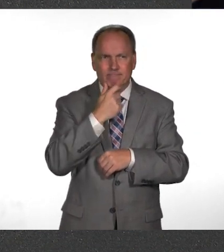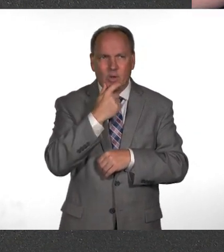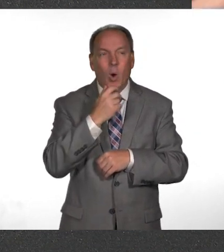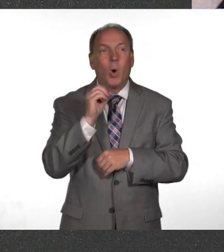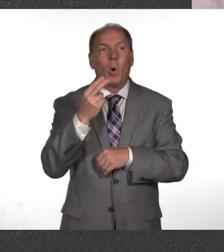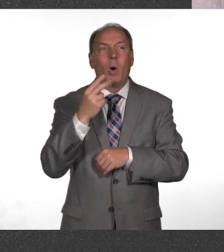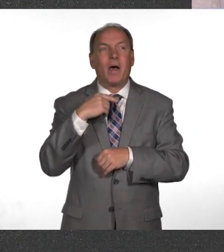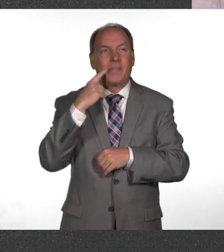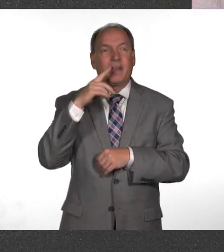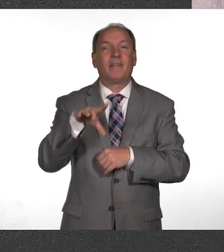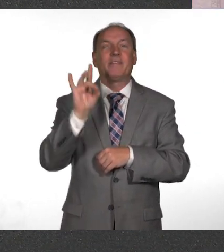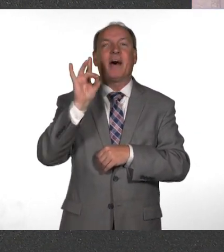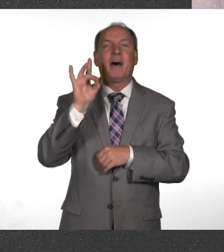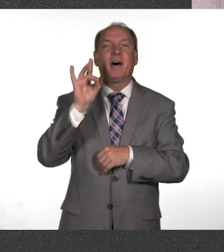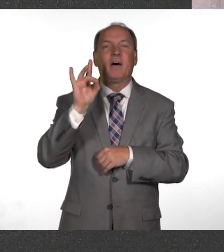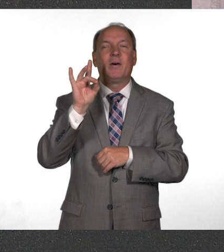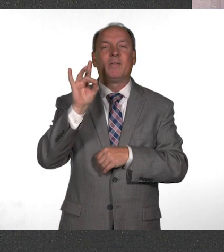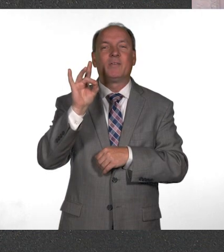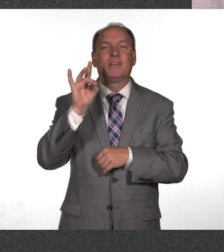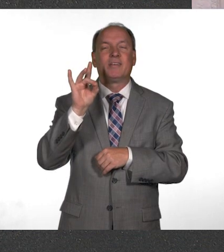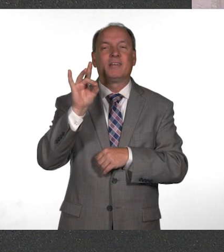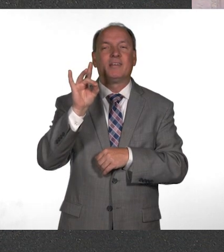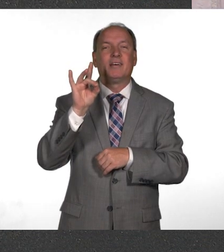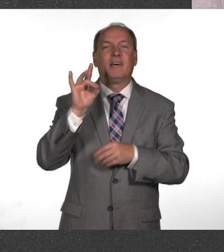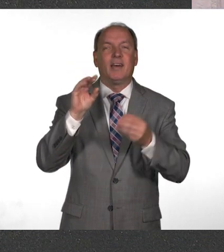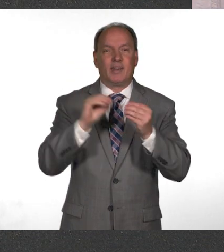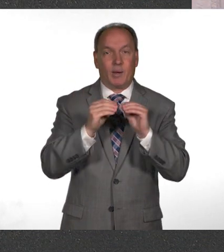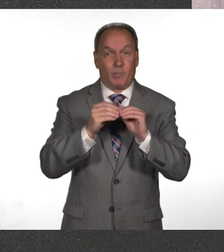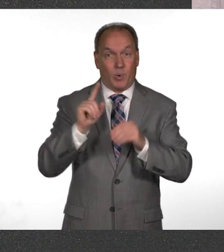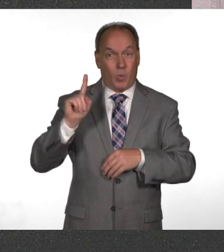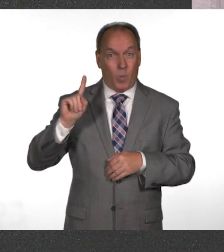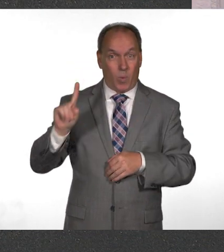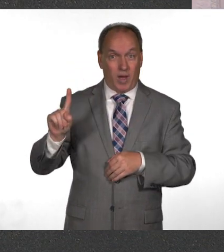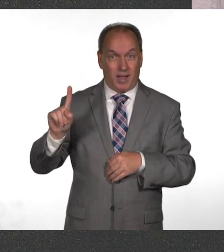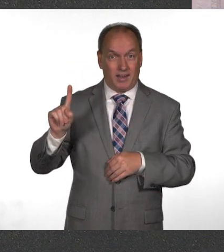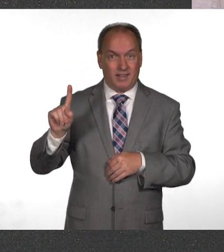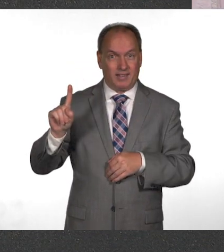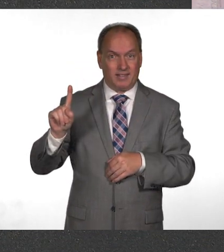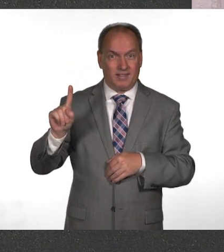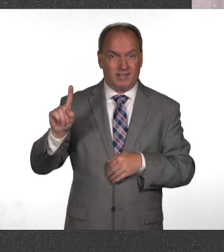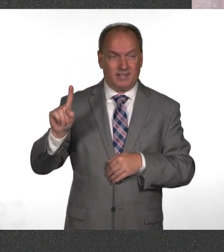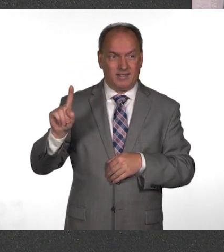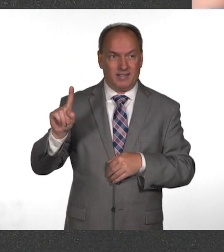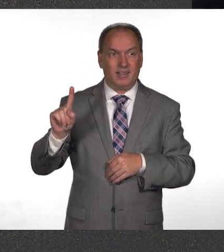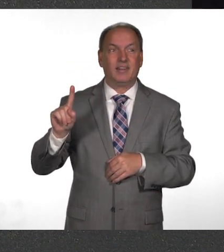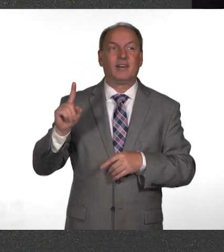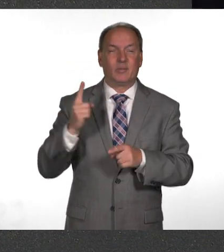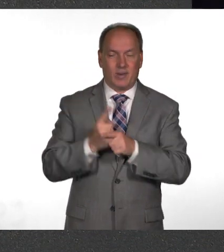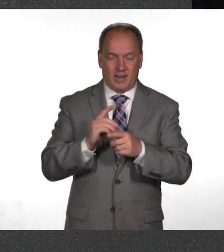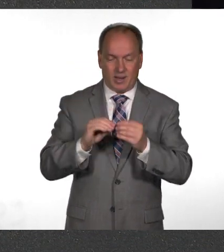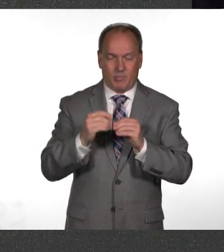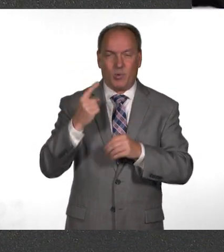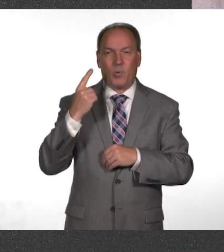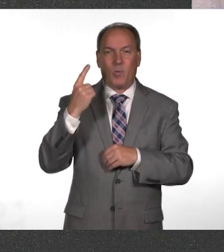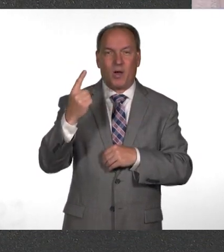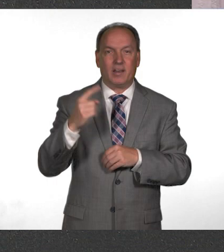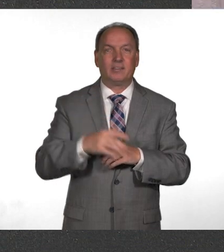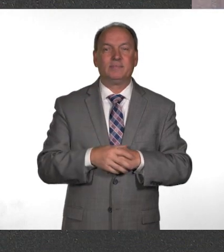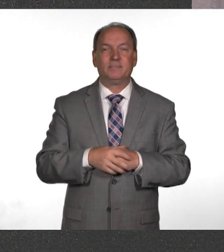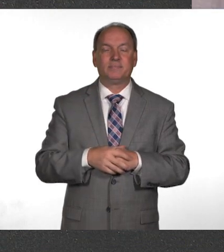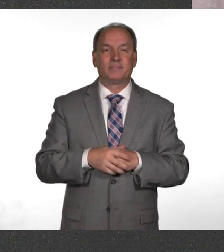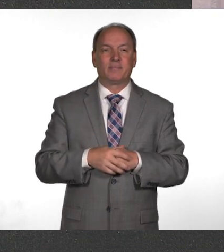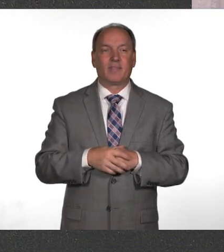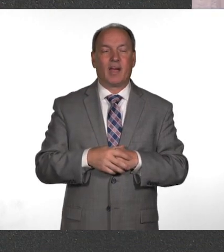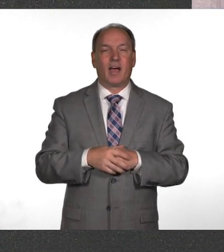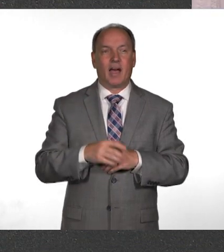Oh, I think I found it. It's a number 1. It's a number 1. I'm gonna put this little